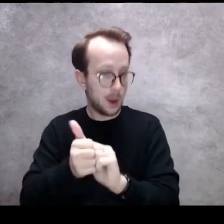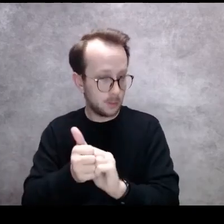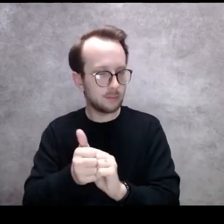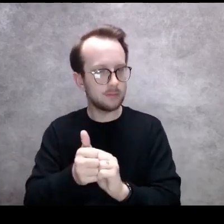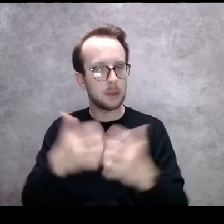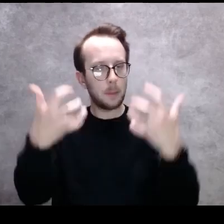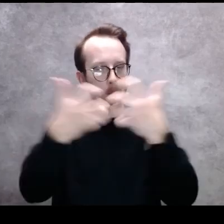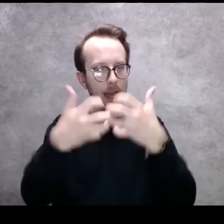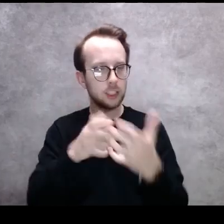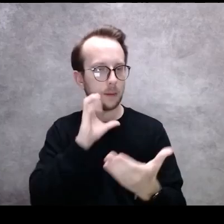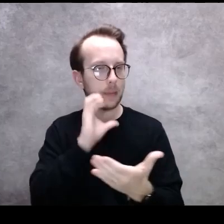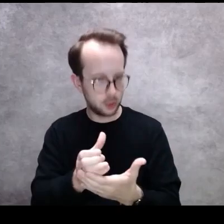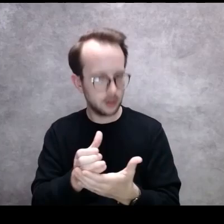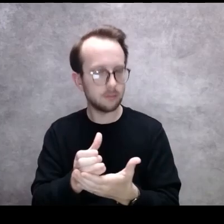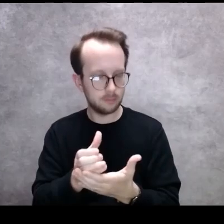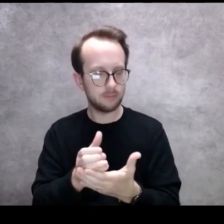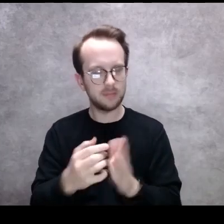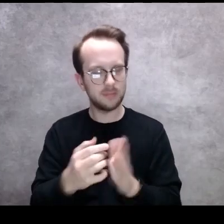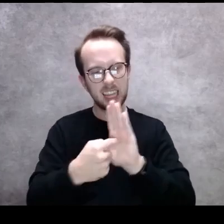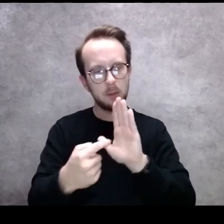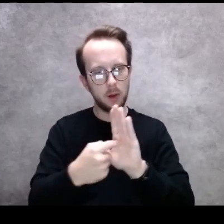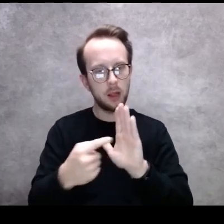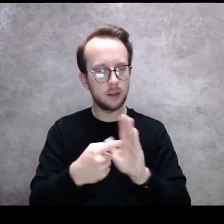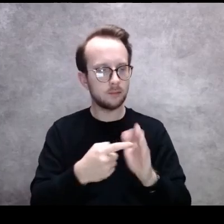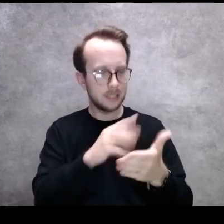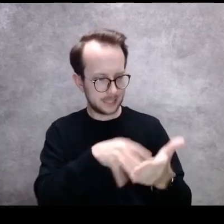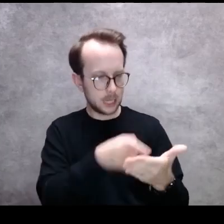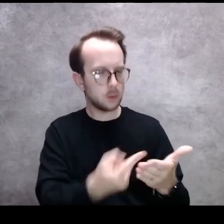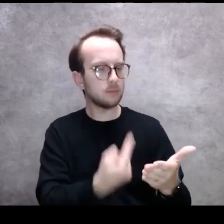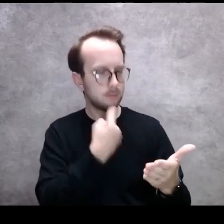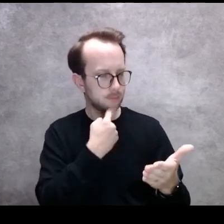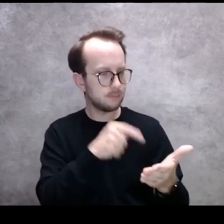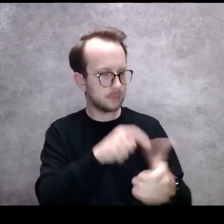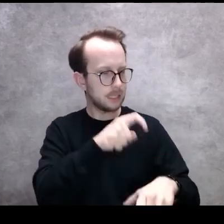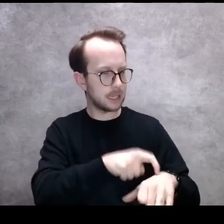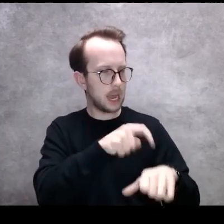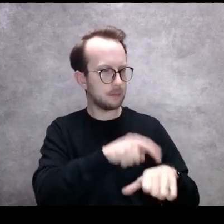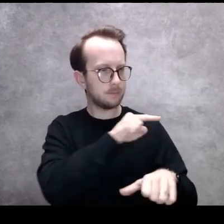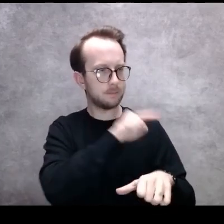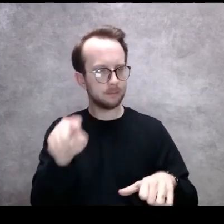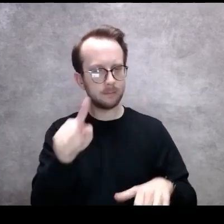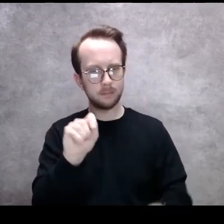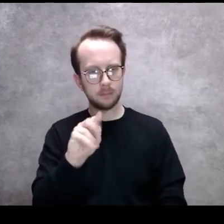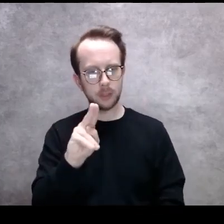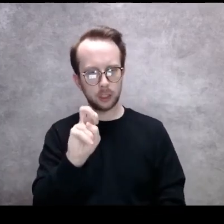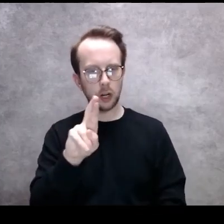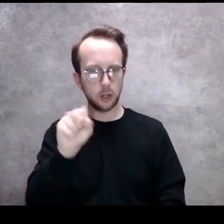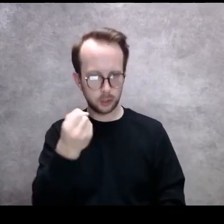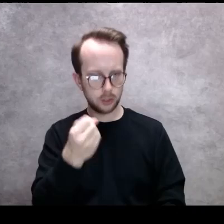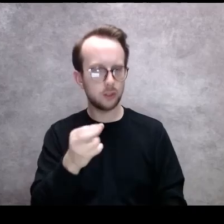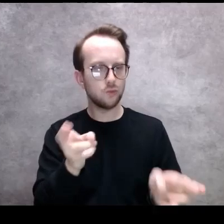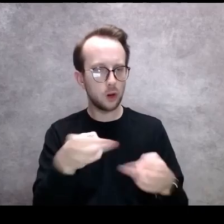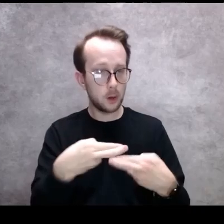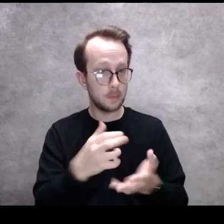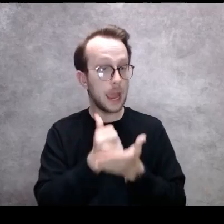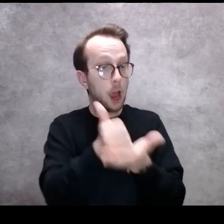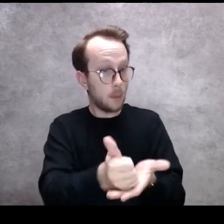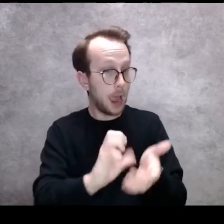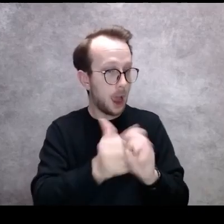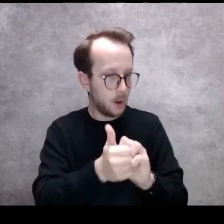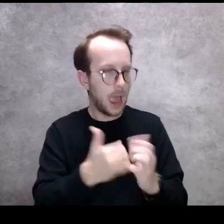destination. For example, if their schedule states time for Miss Turner's room, it may be helpful for them to have a picture of Miss